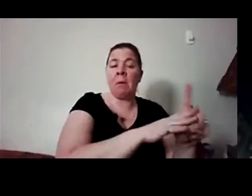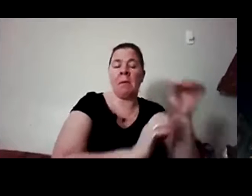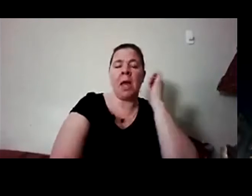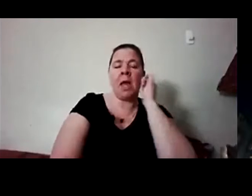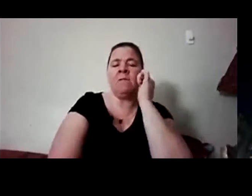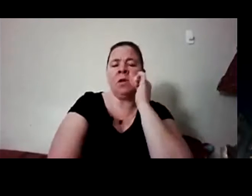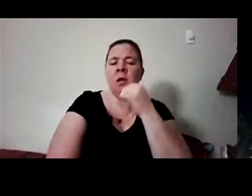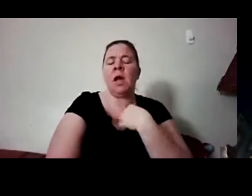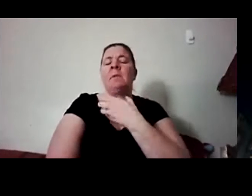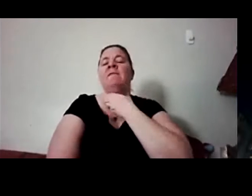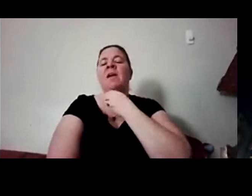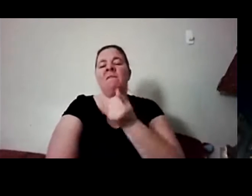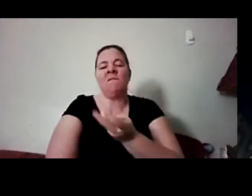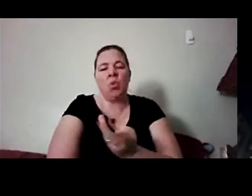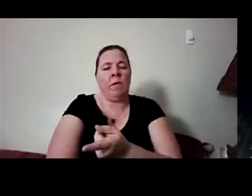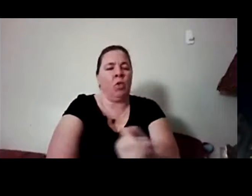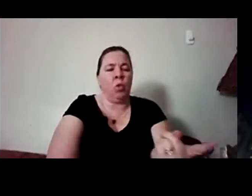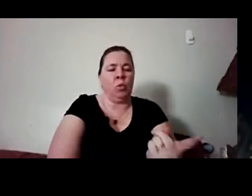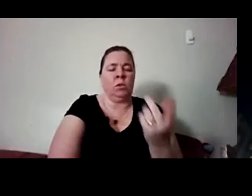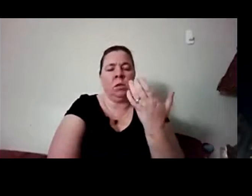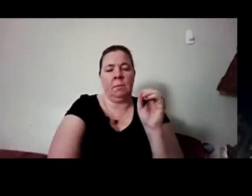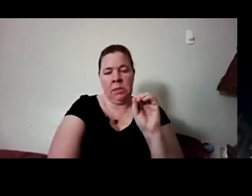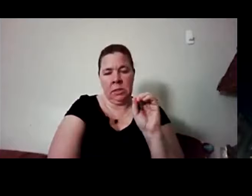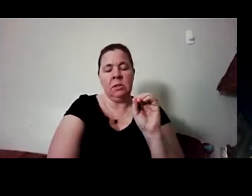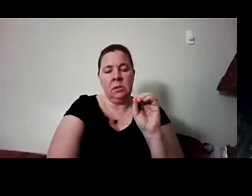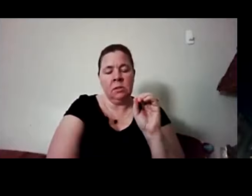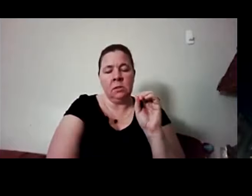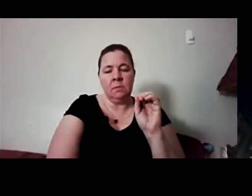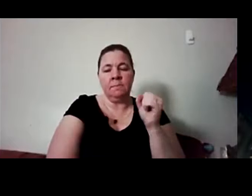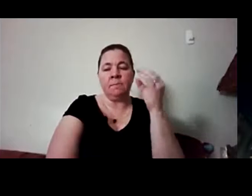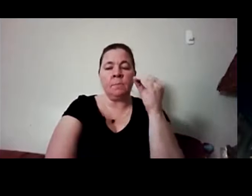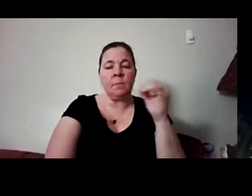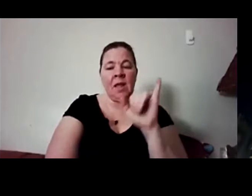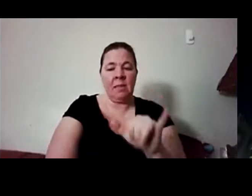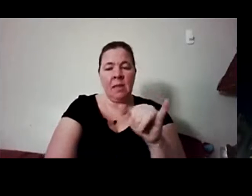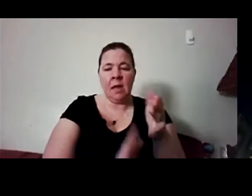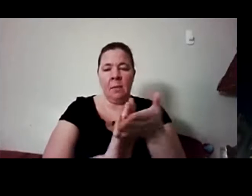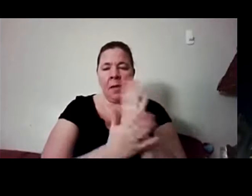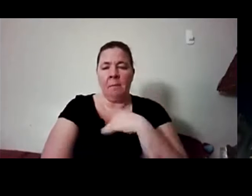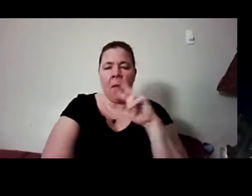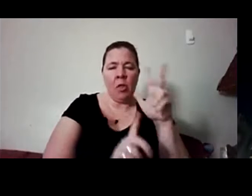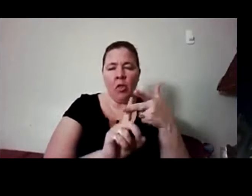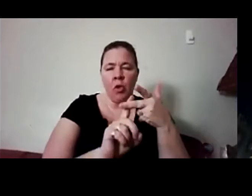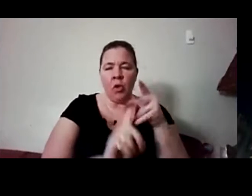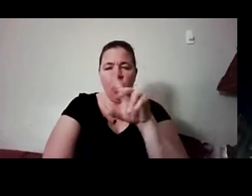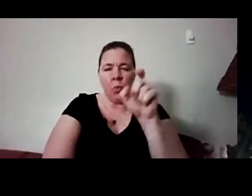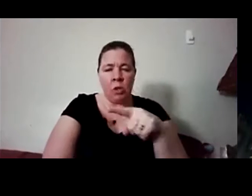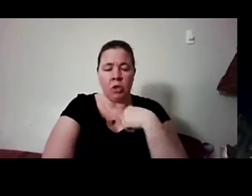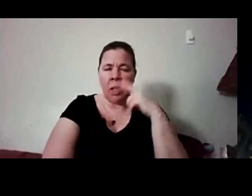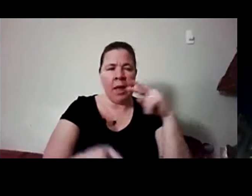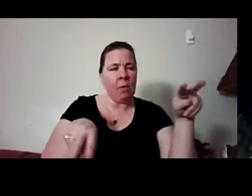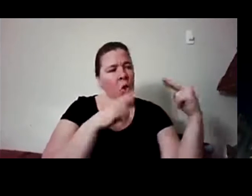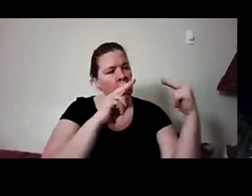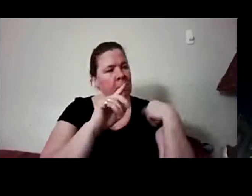been a victim of a few of those. Okay? So that became my third question. And I looked up at my friend and I asked